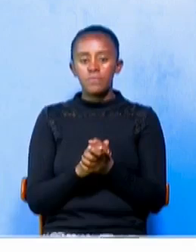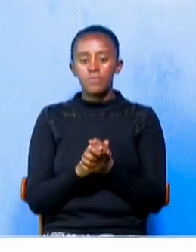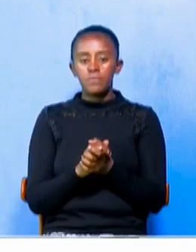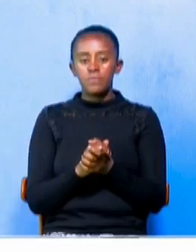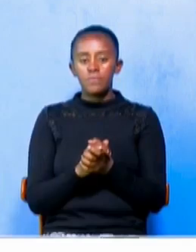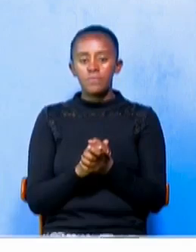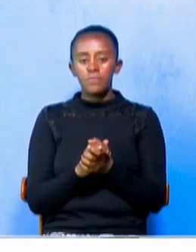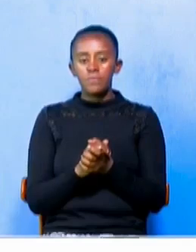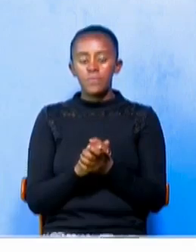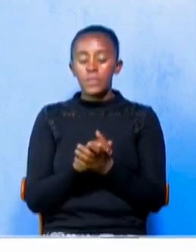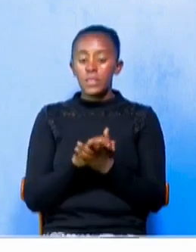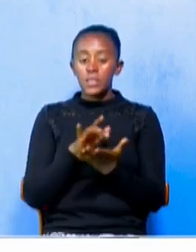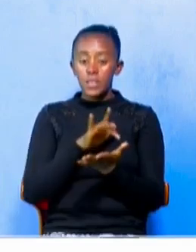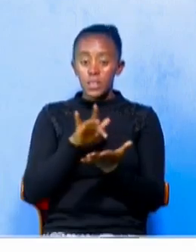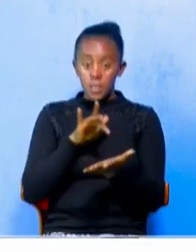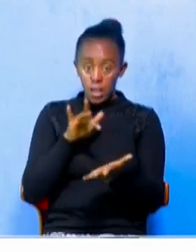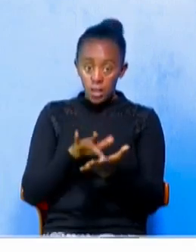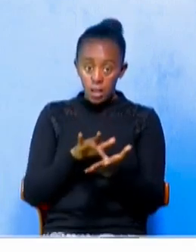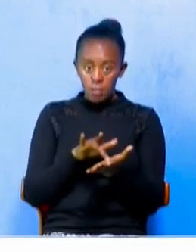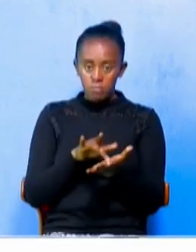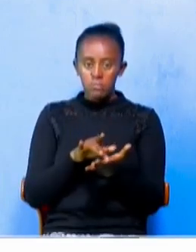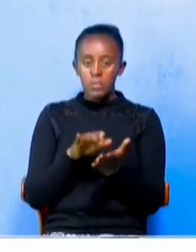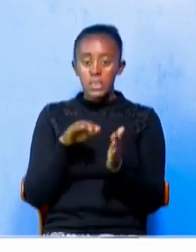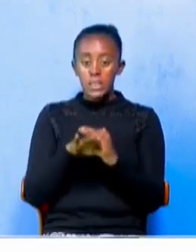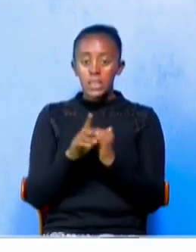in this center.